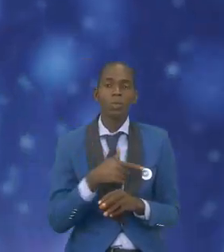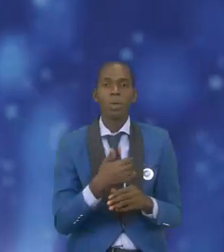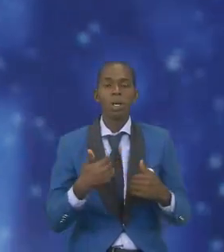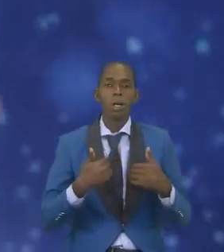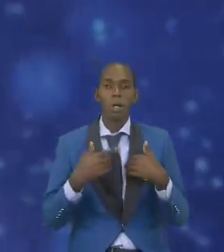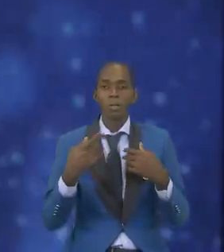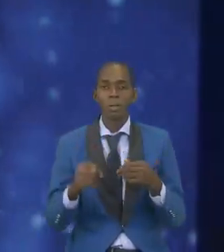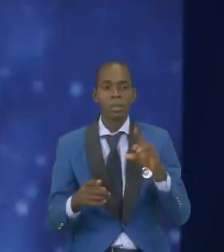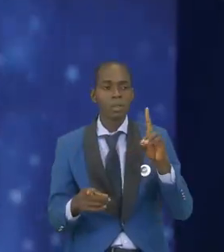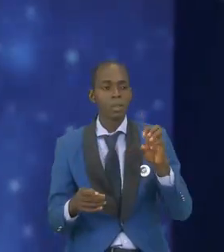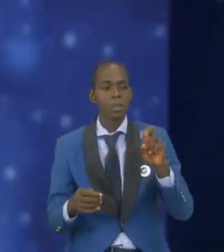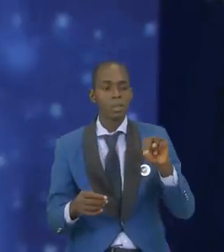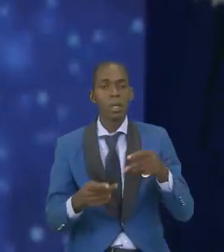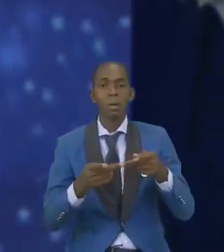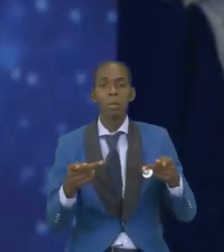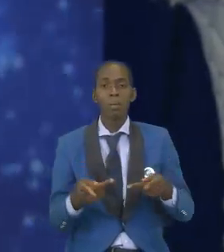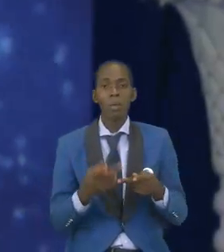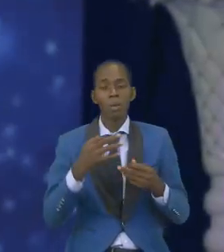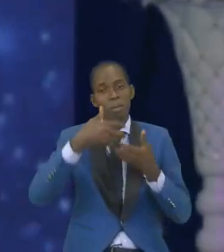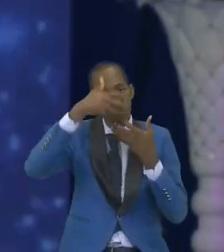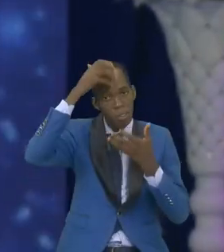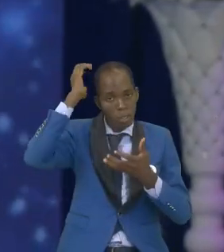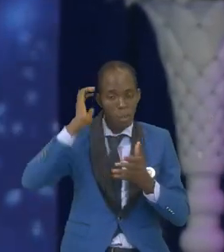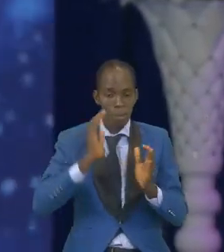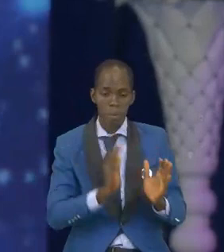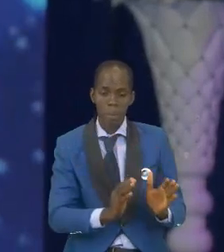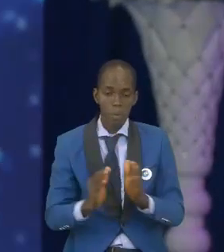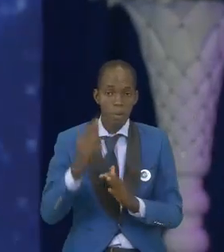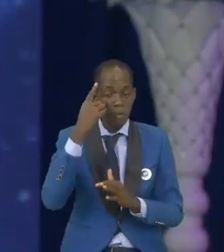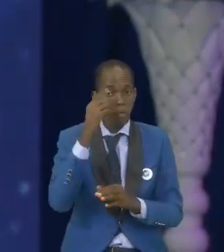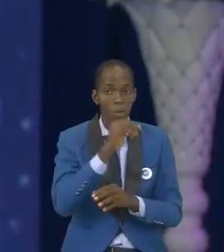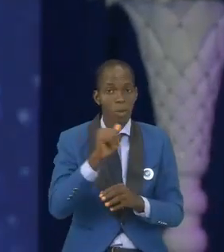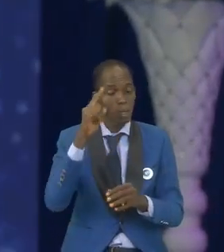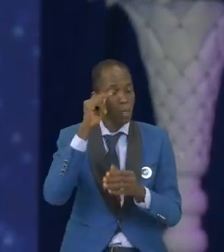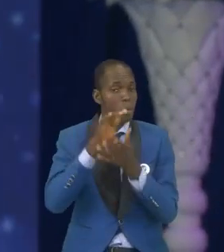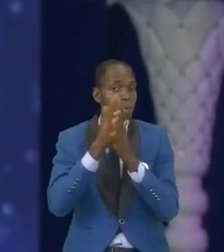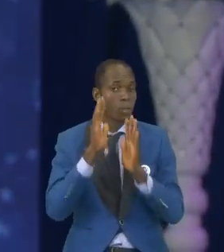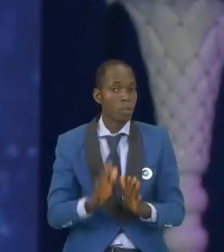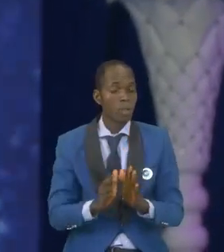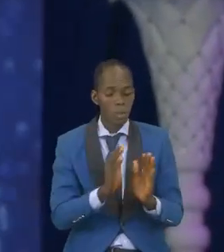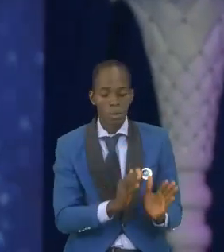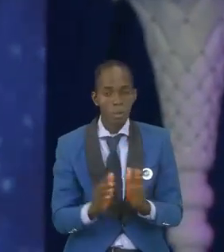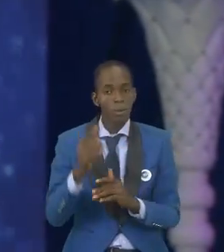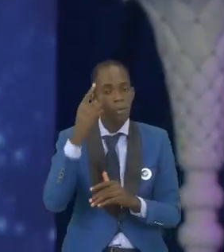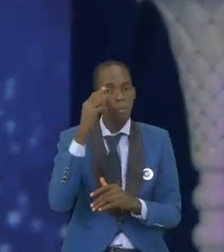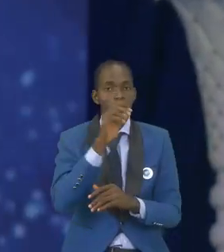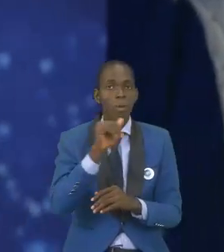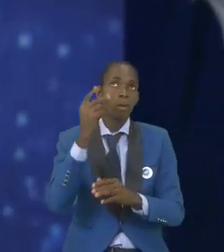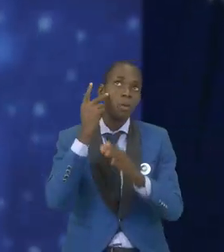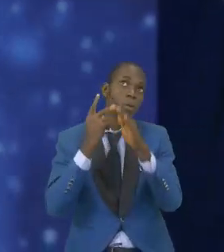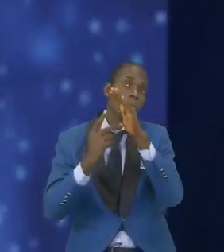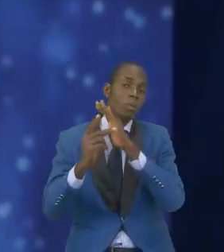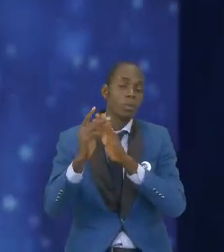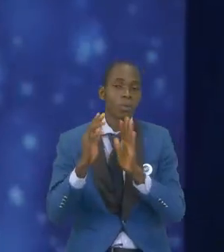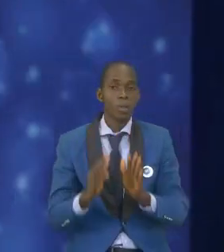lions prepared for a believer, prepared for a prophet, prepared for a